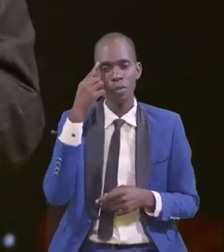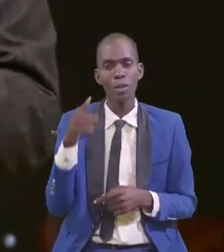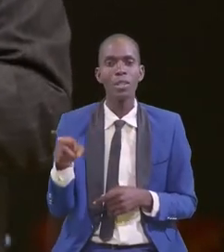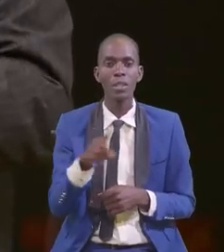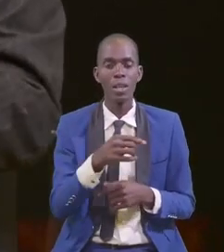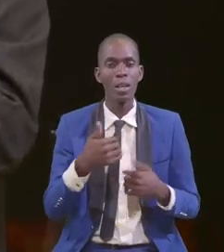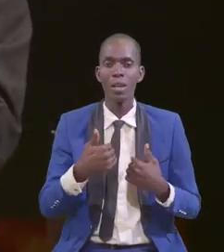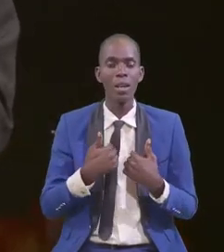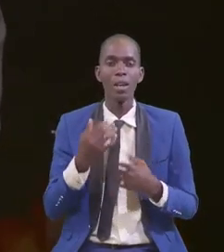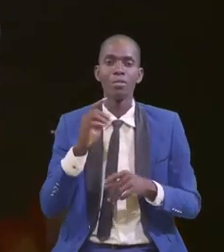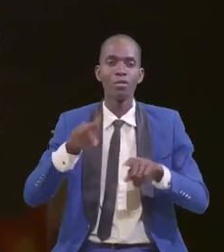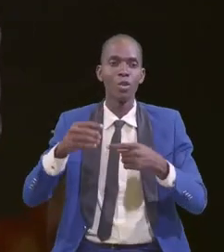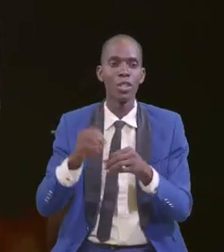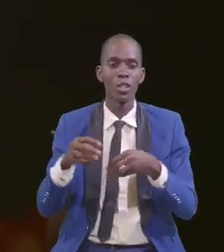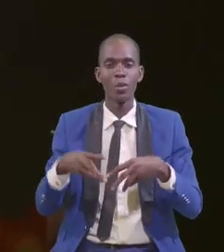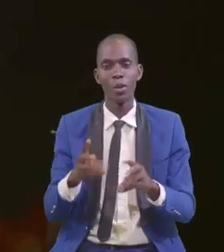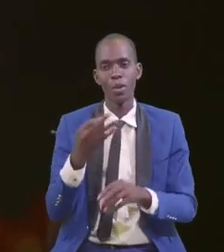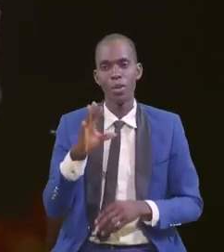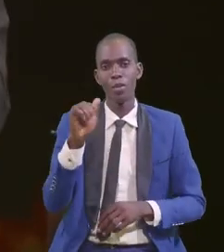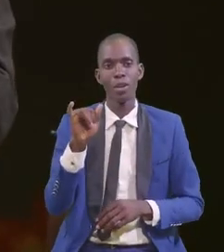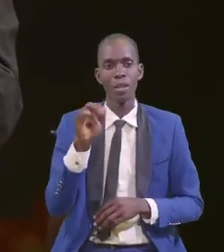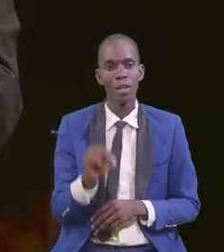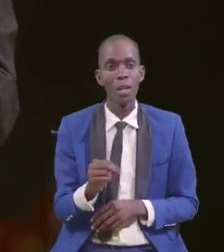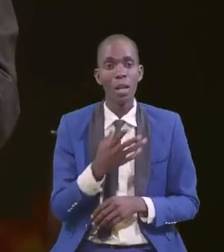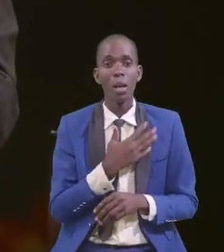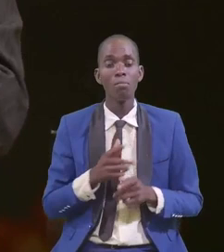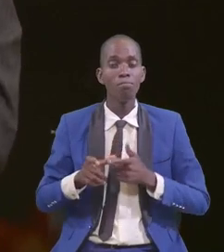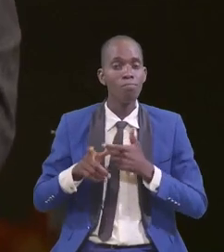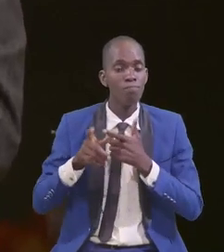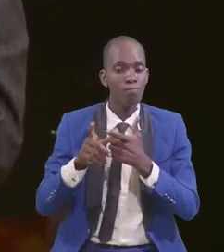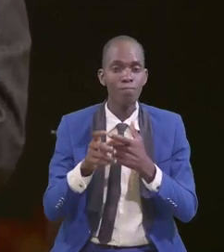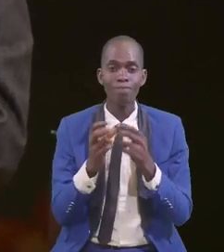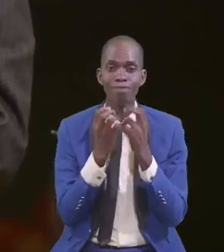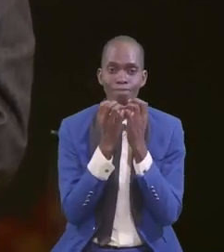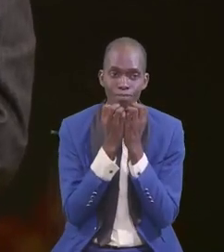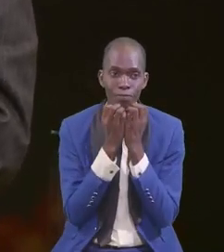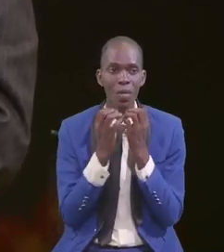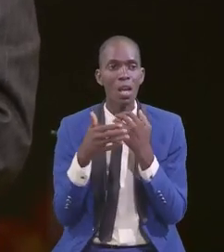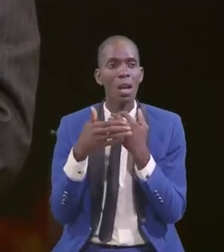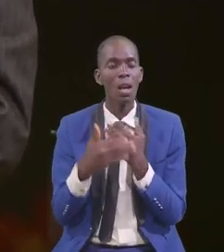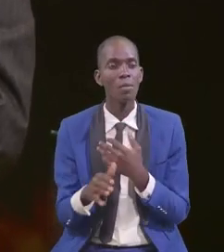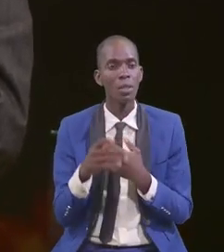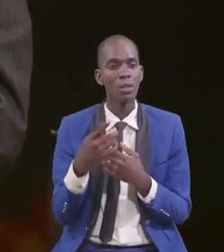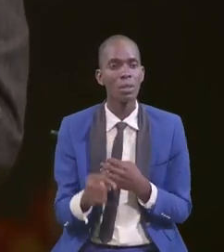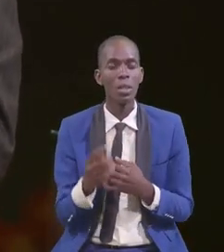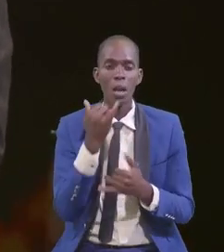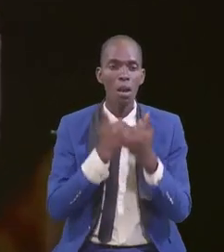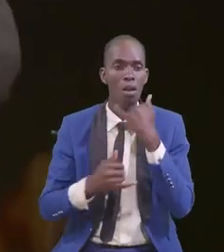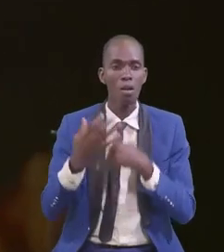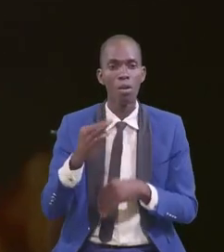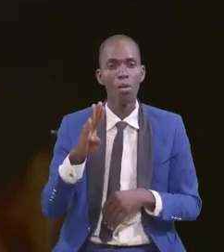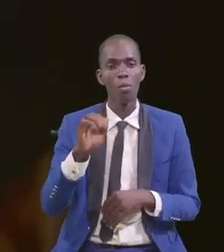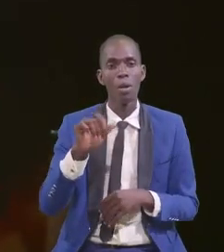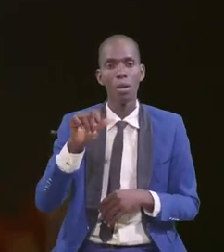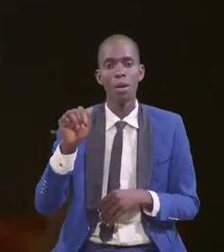gone in the way of Cain and ran greedily after the error of Balaam for a